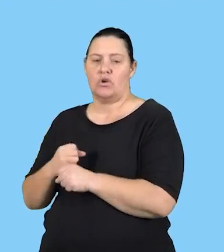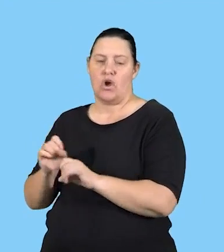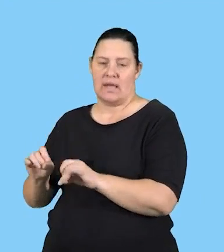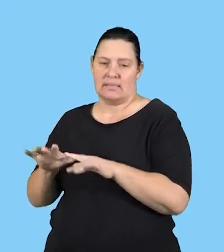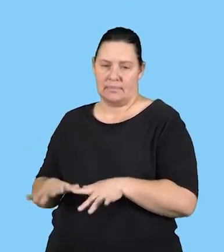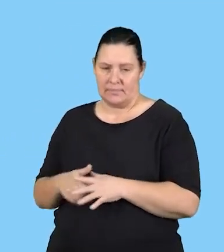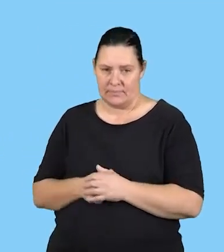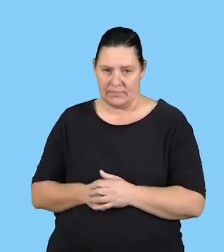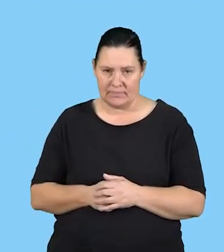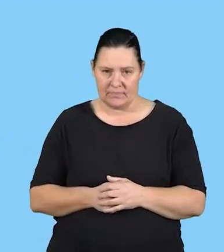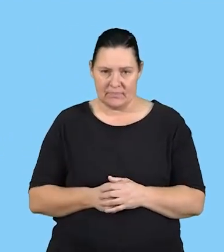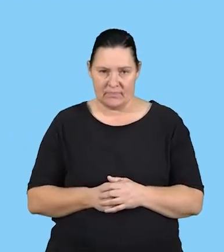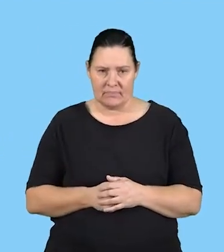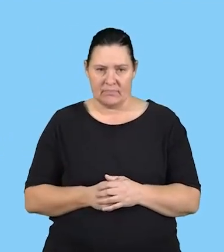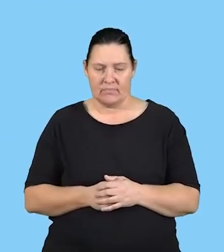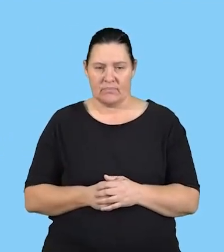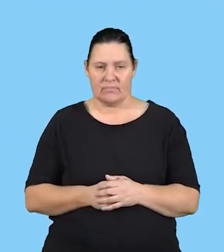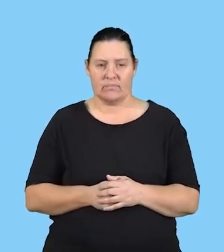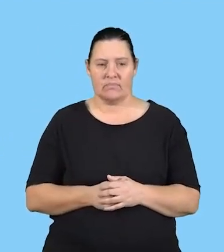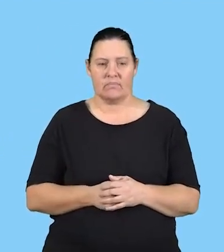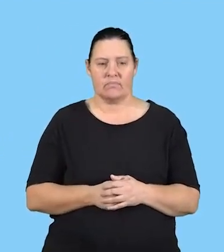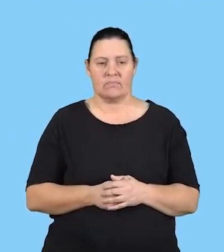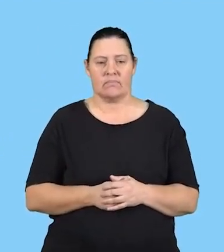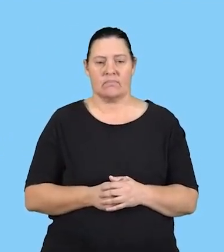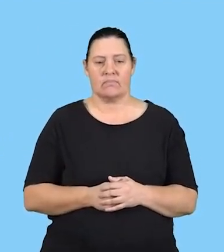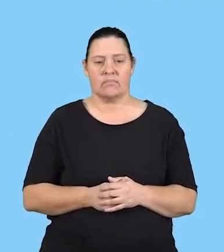year examination.